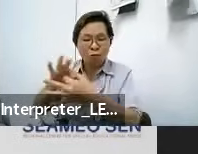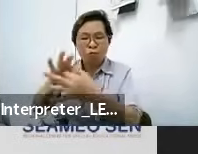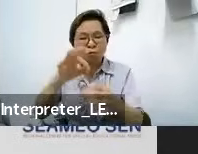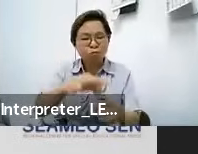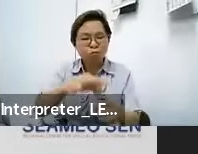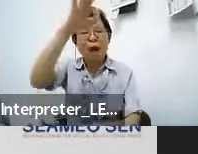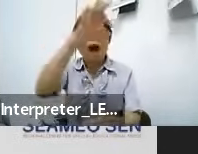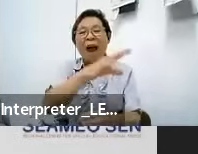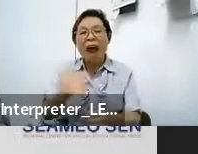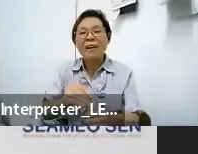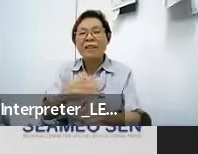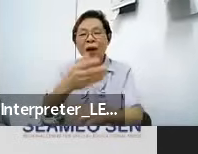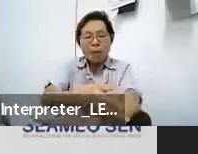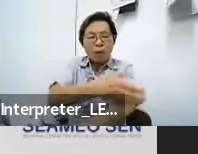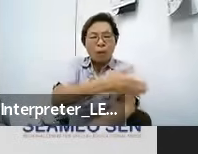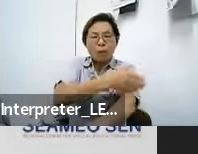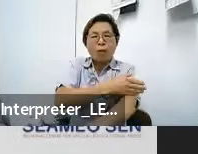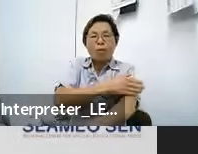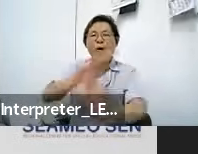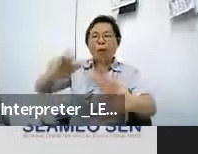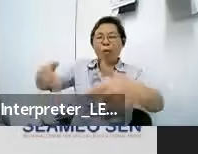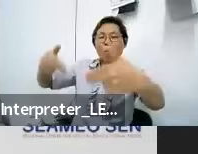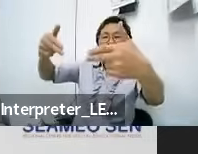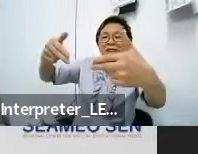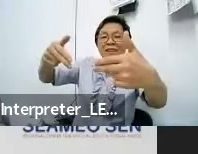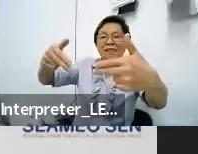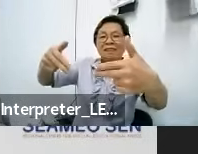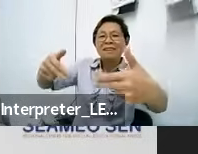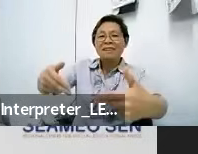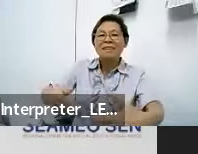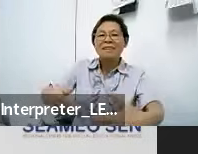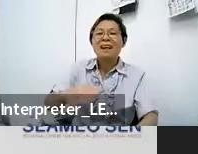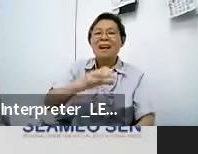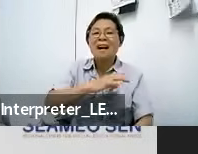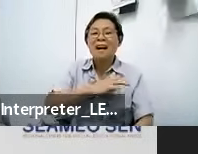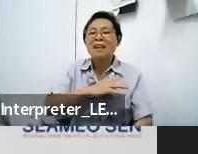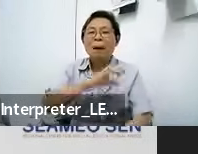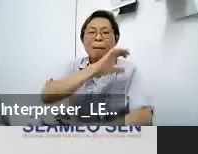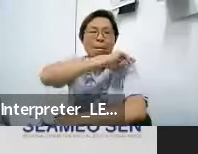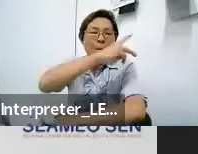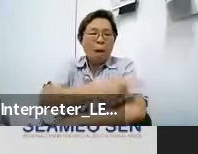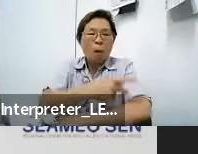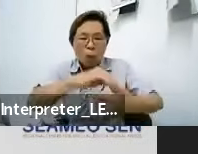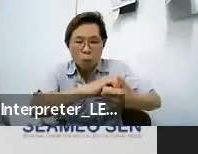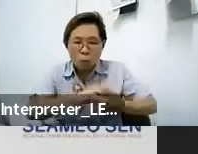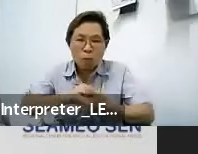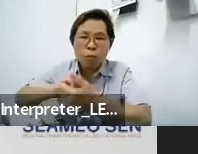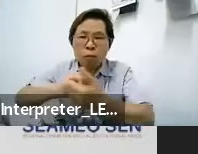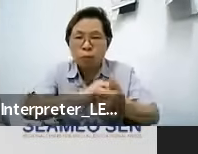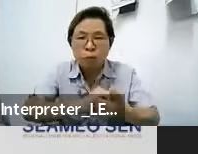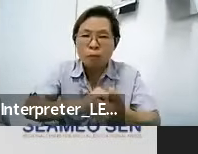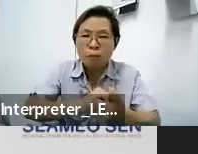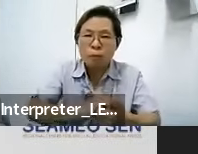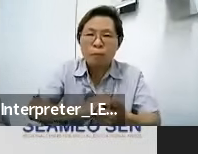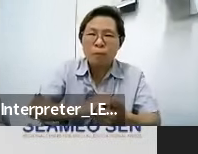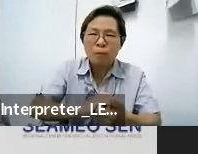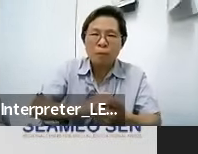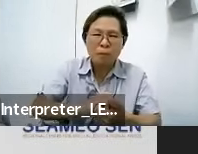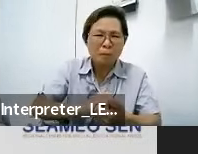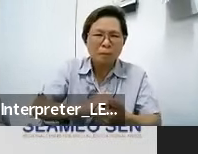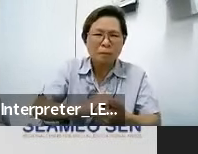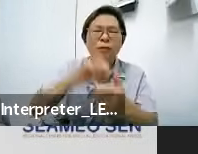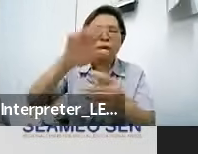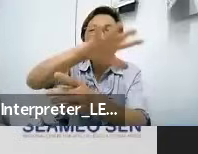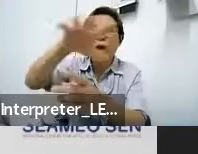that enhance this virtual space are testaments to the power of unity in our pursuit of a more